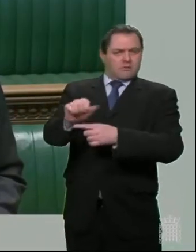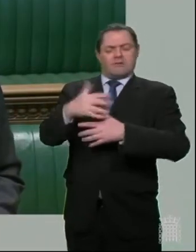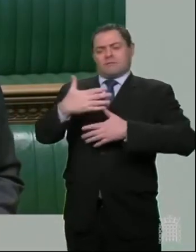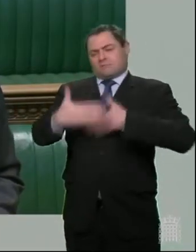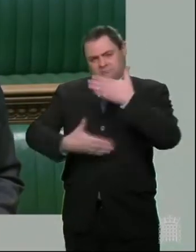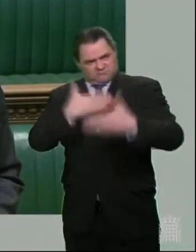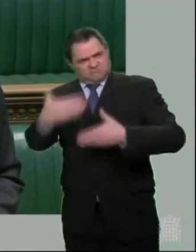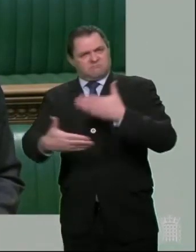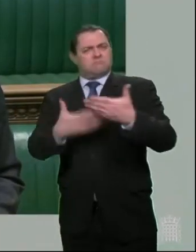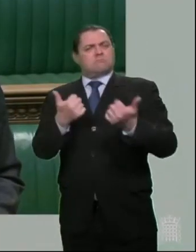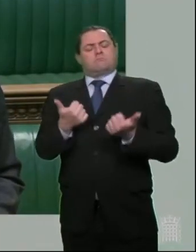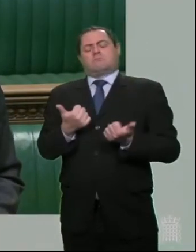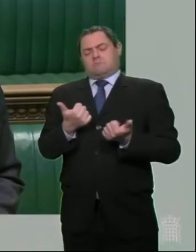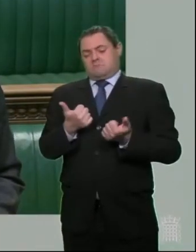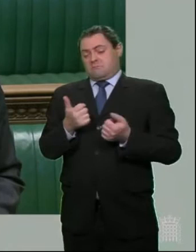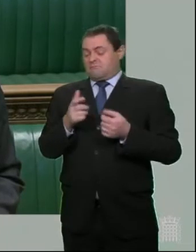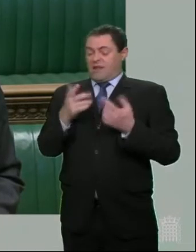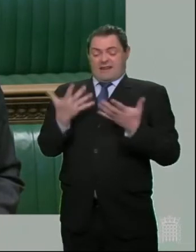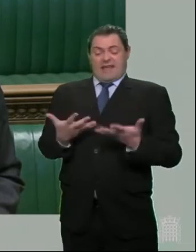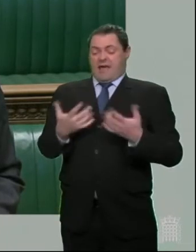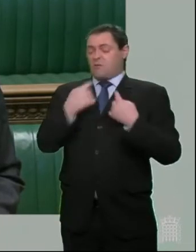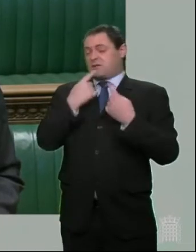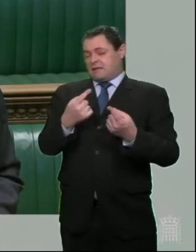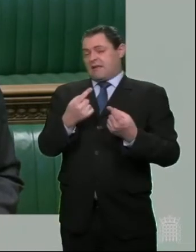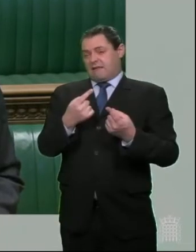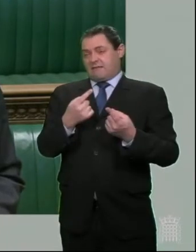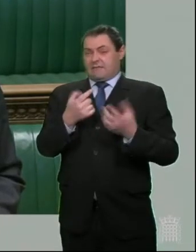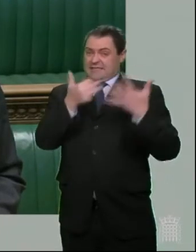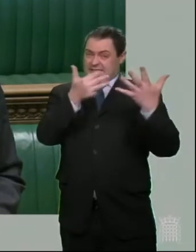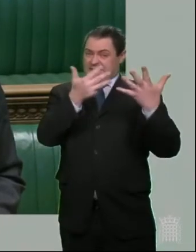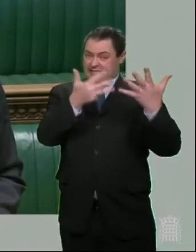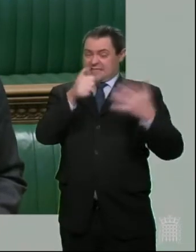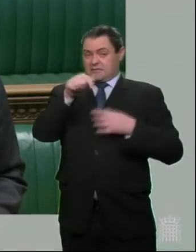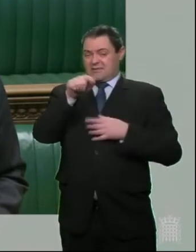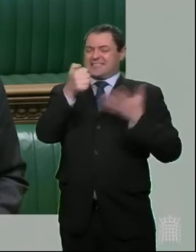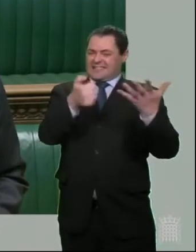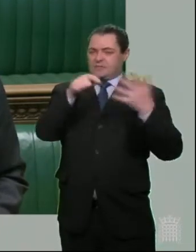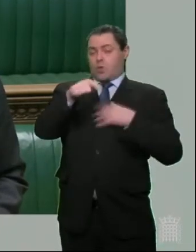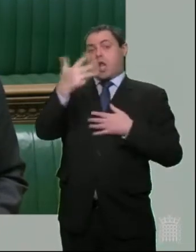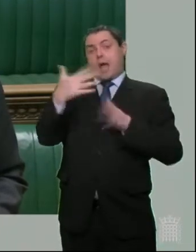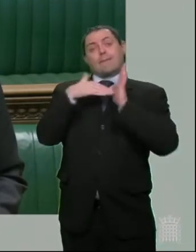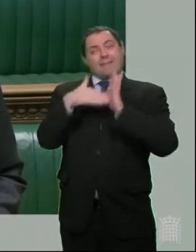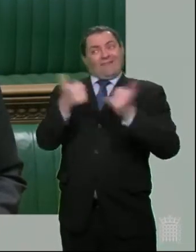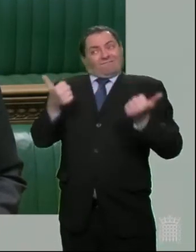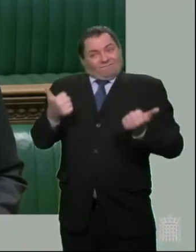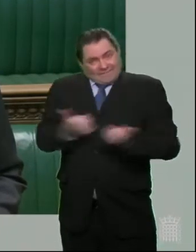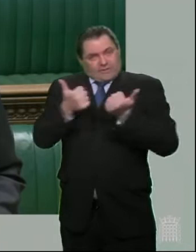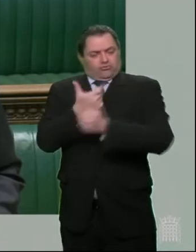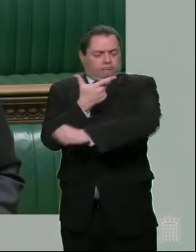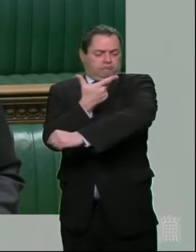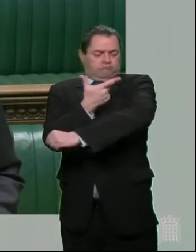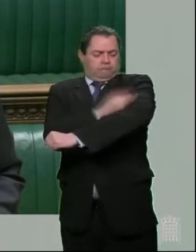And as I speak to you today, Mr. Speaker, 6.9 million people in our country have had the